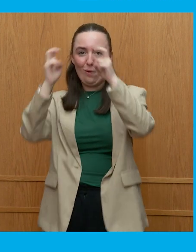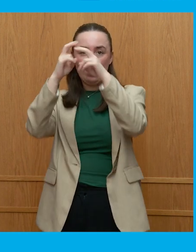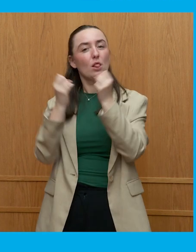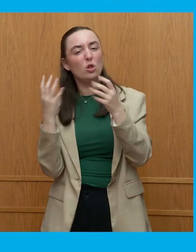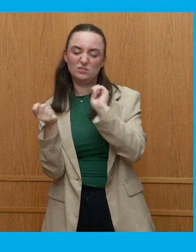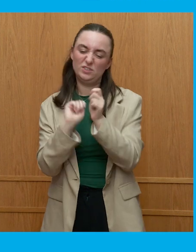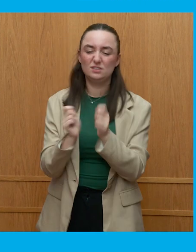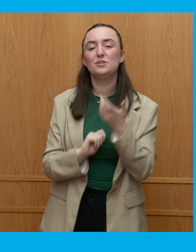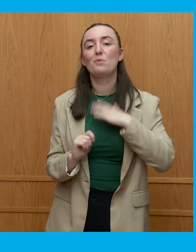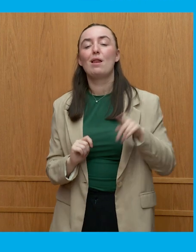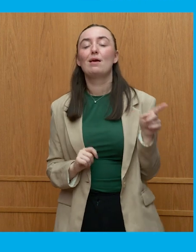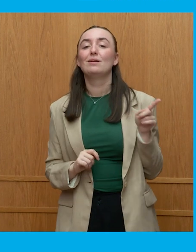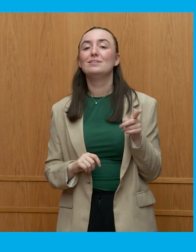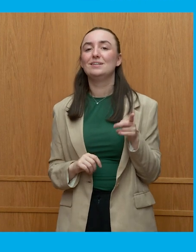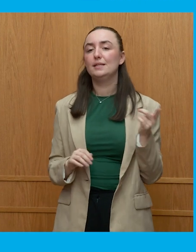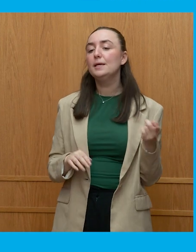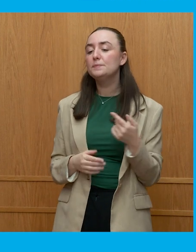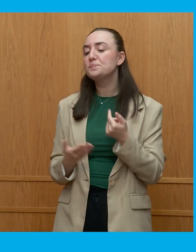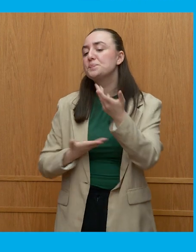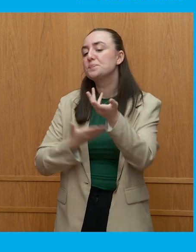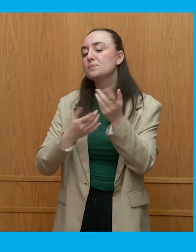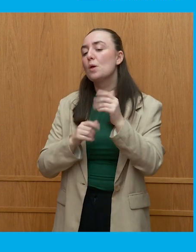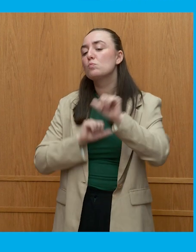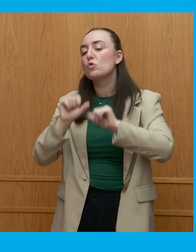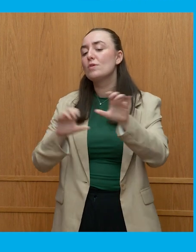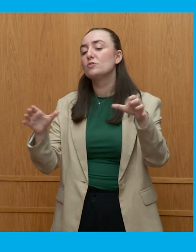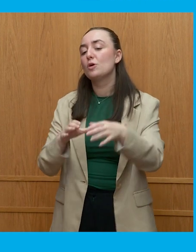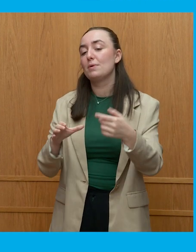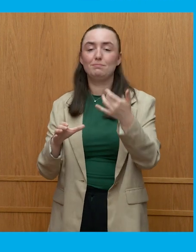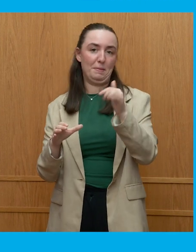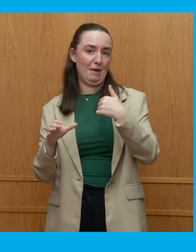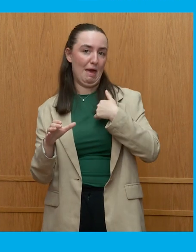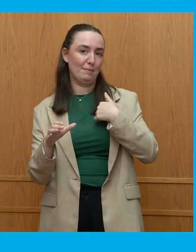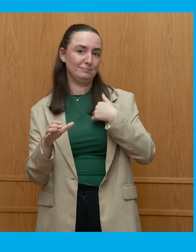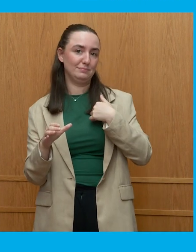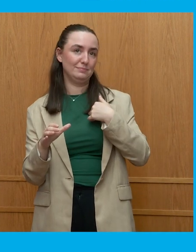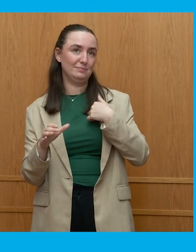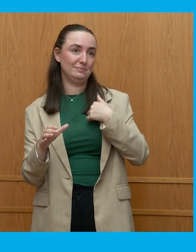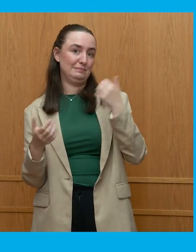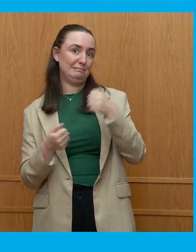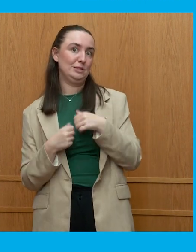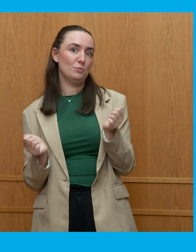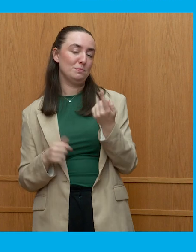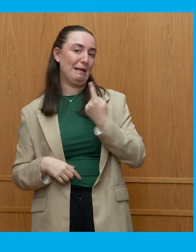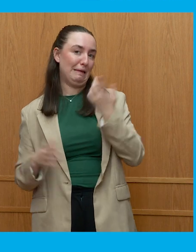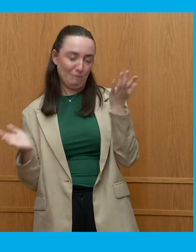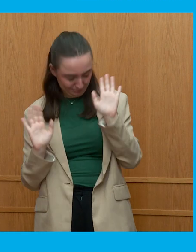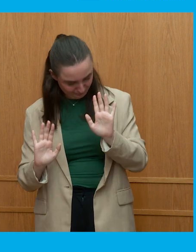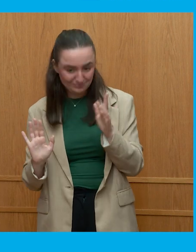he went back to the Progress Group. Now, maybe I'm making this up, but they basically struck off all his ideas to change